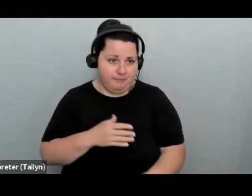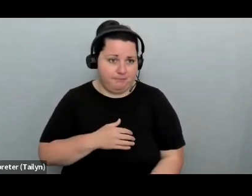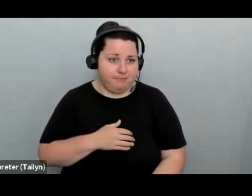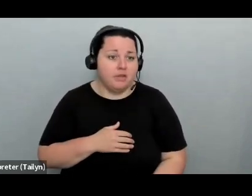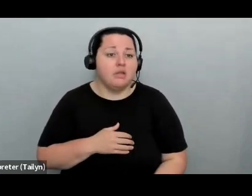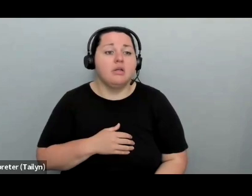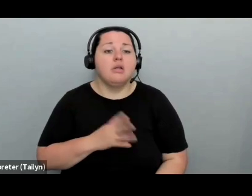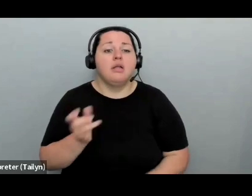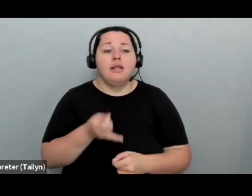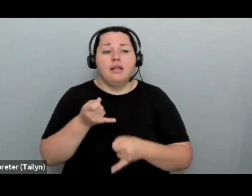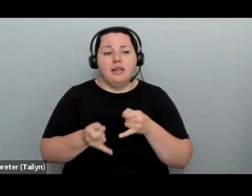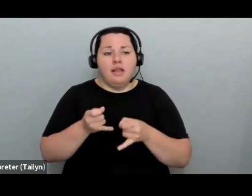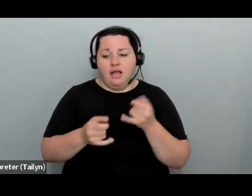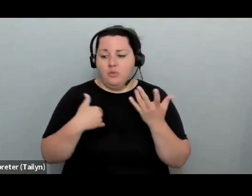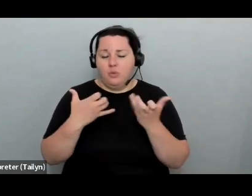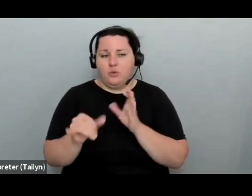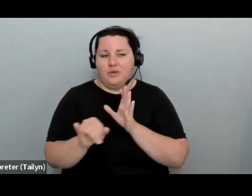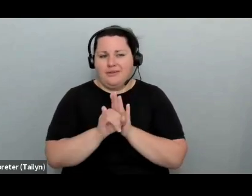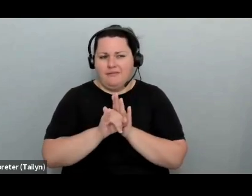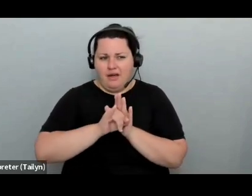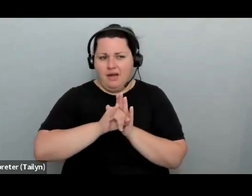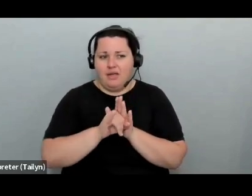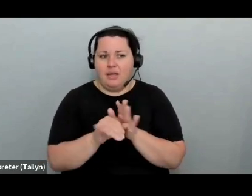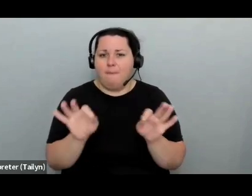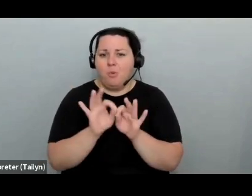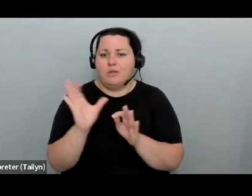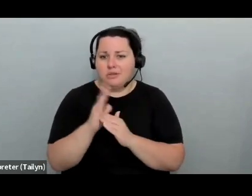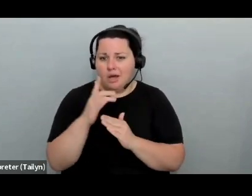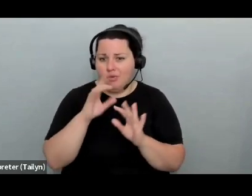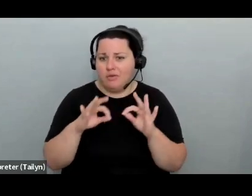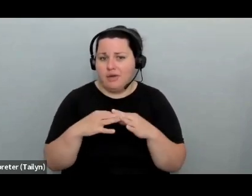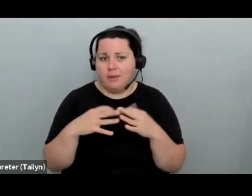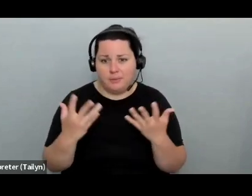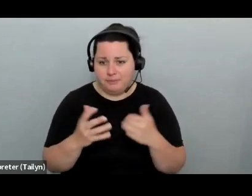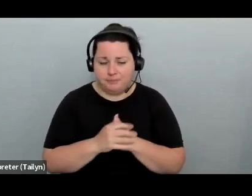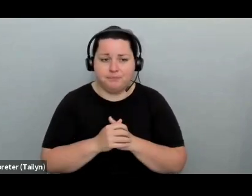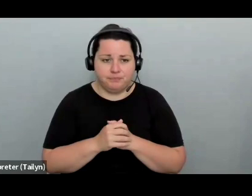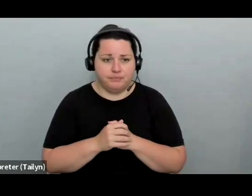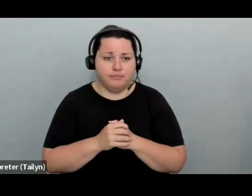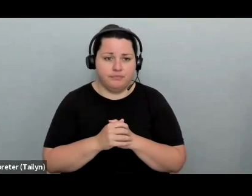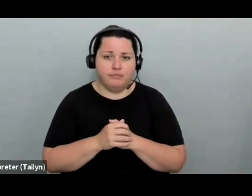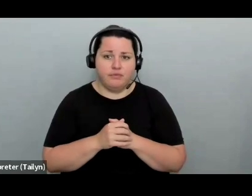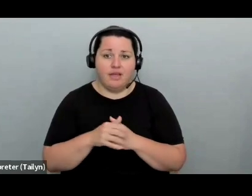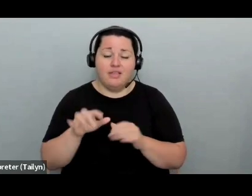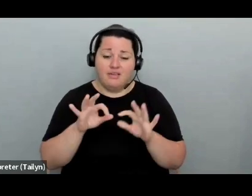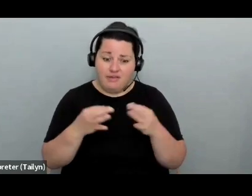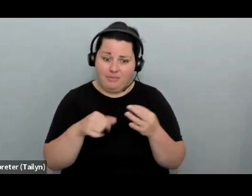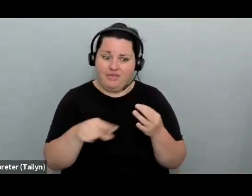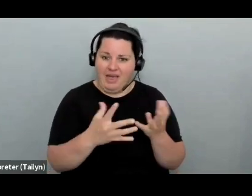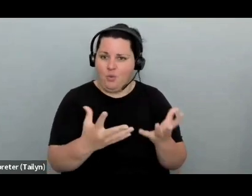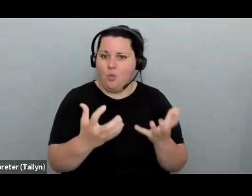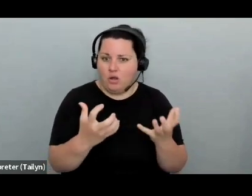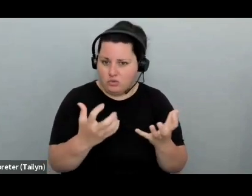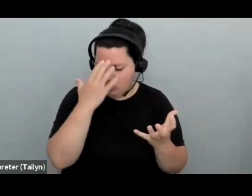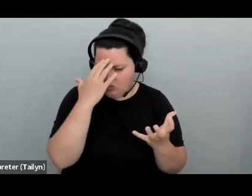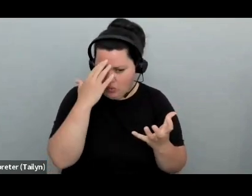And lastly, we just want to identify what is most important to the family. What does the family want known and seen? And we want to